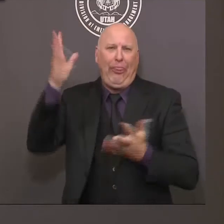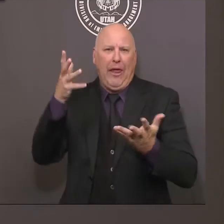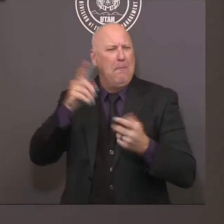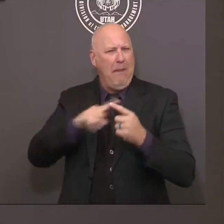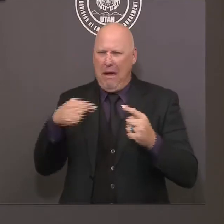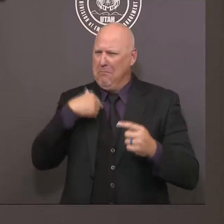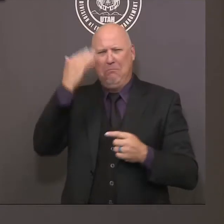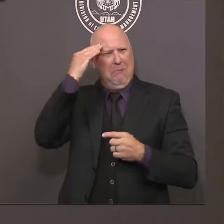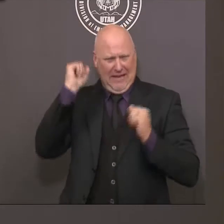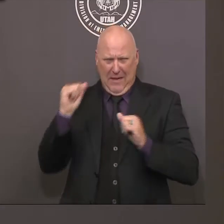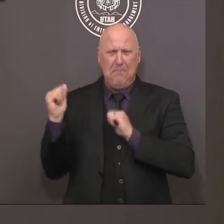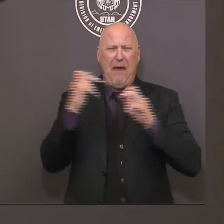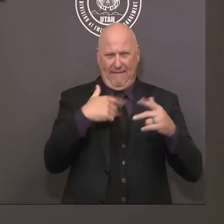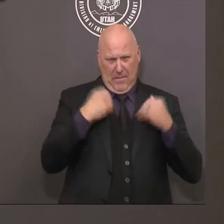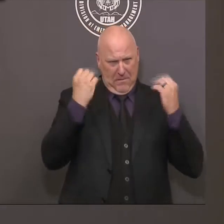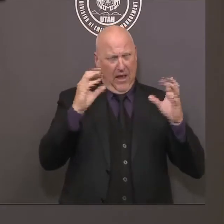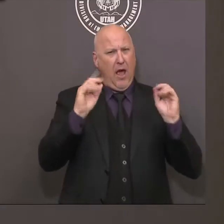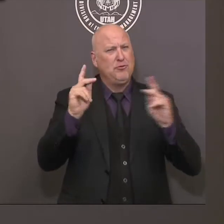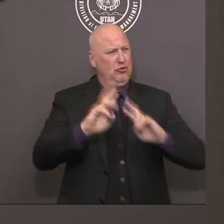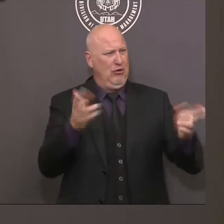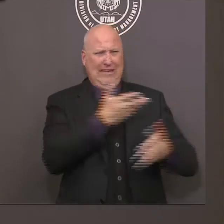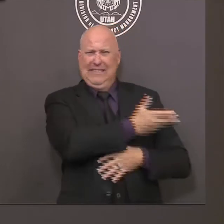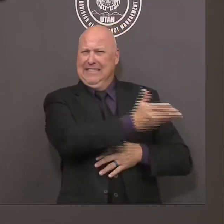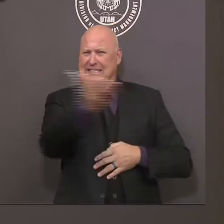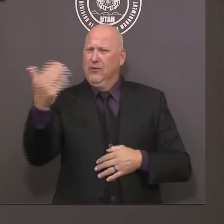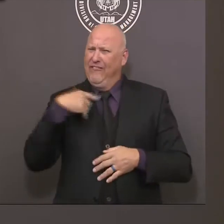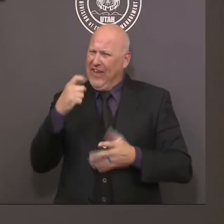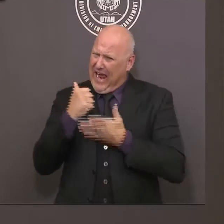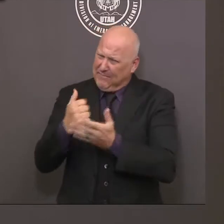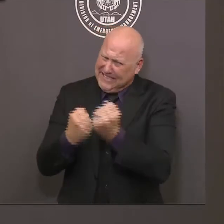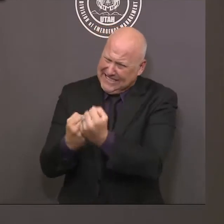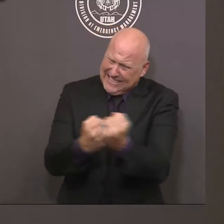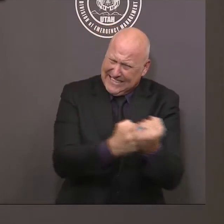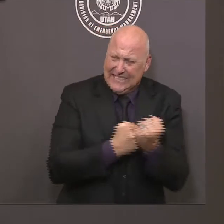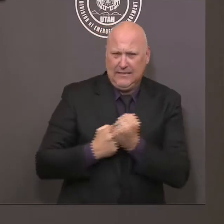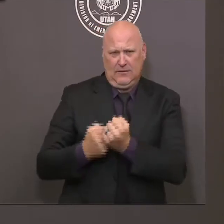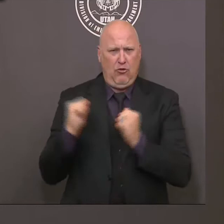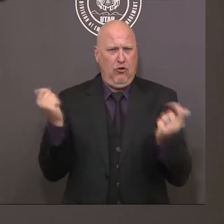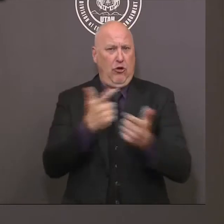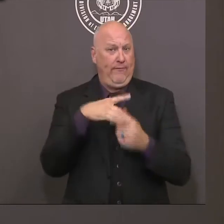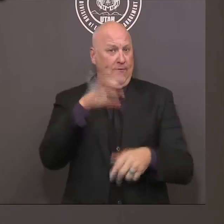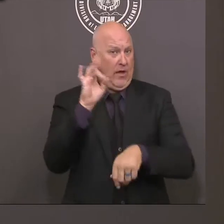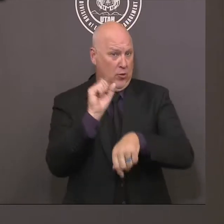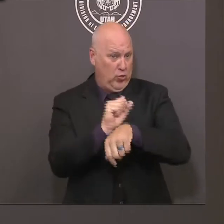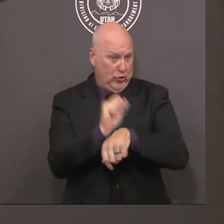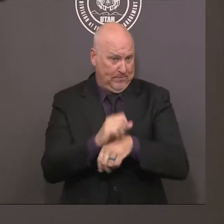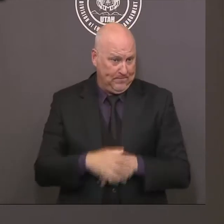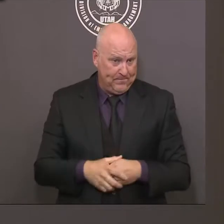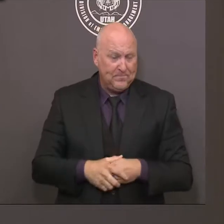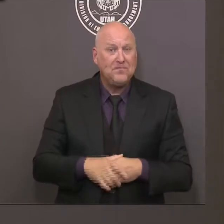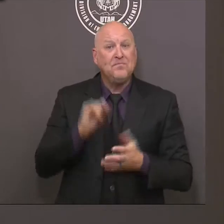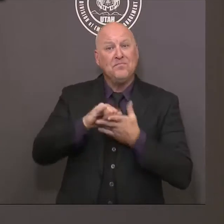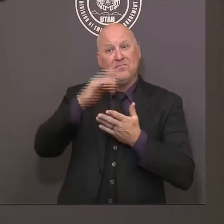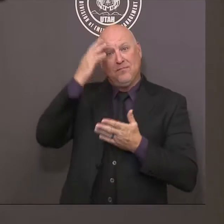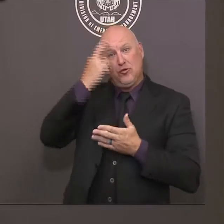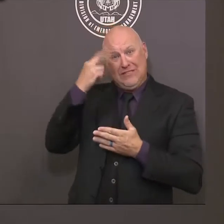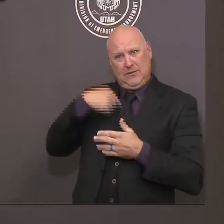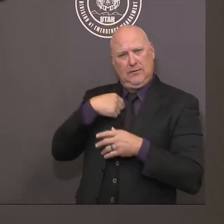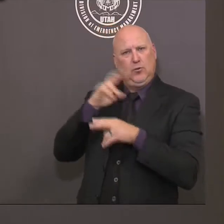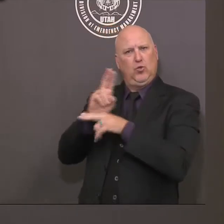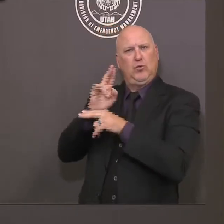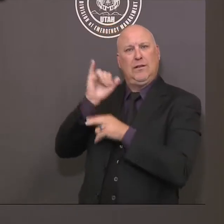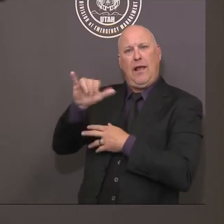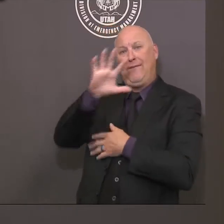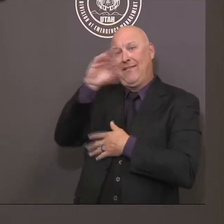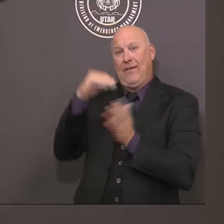Act funding to target key industries that need assistance. Targeted economic stimulus can help some of those most heavily